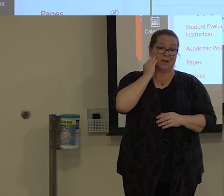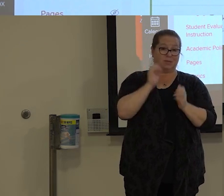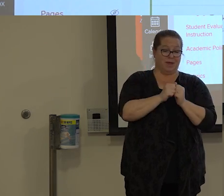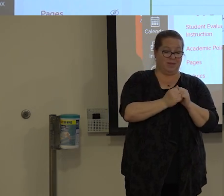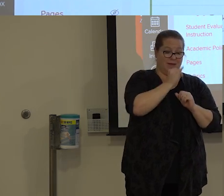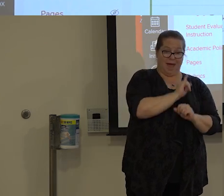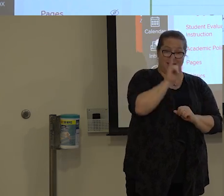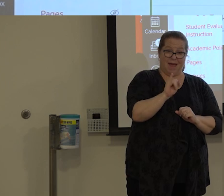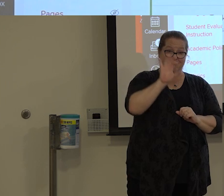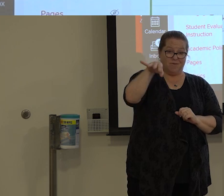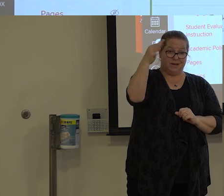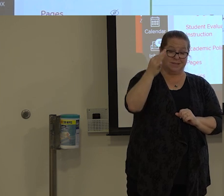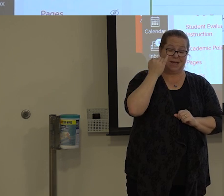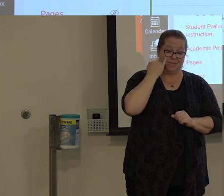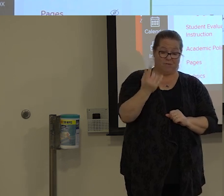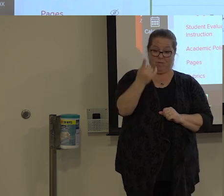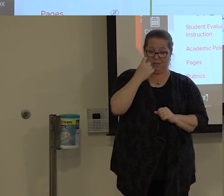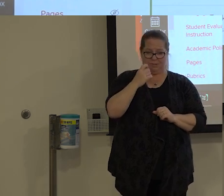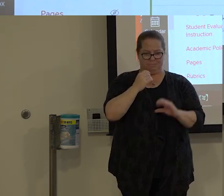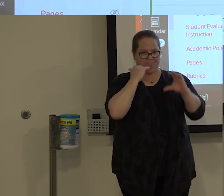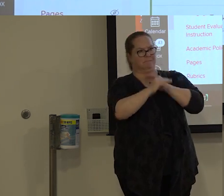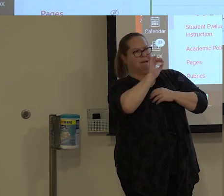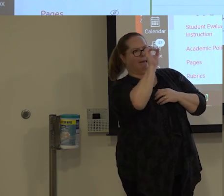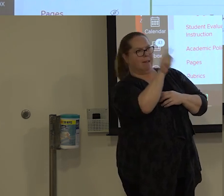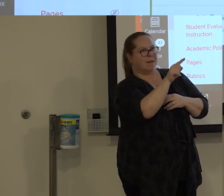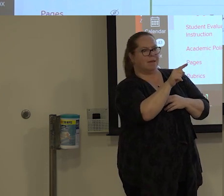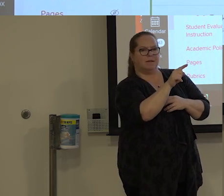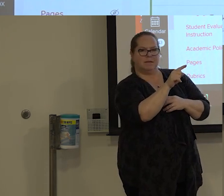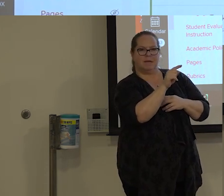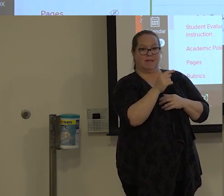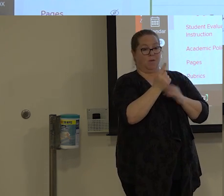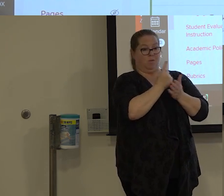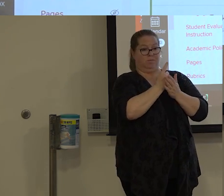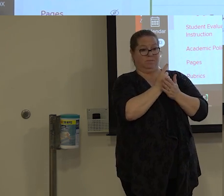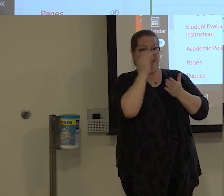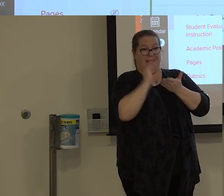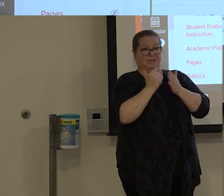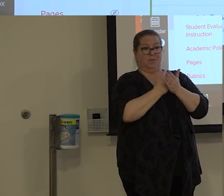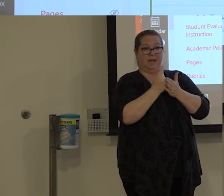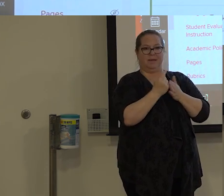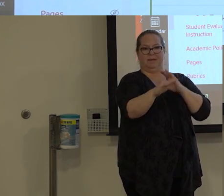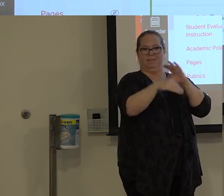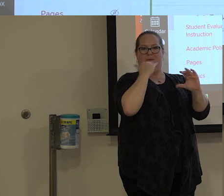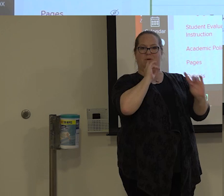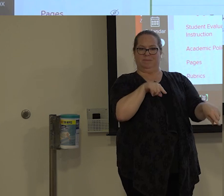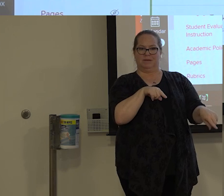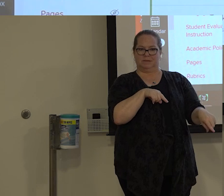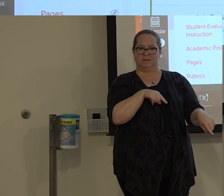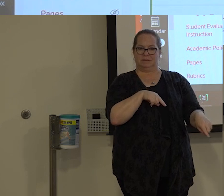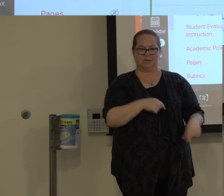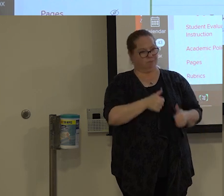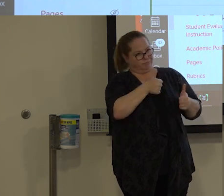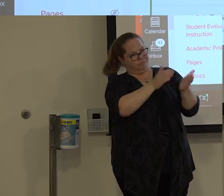French course, if you have a question, emailing a professor with such typically results in a week, in a quick, ample response. Good job,